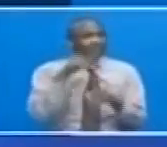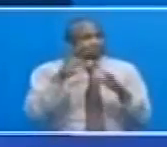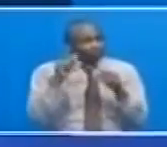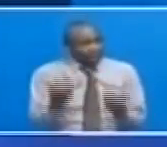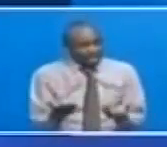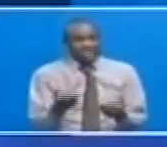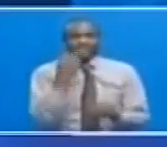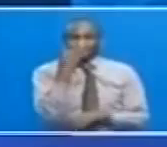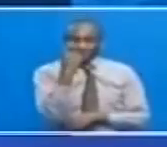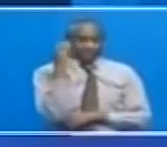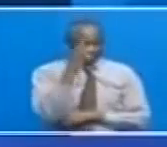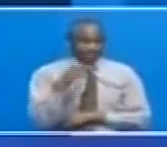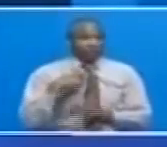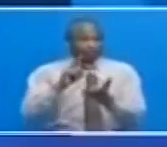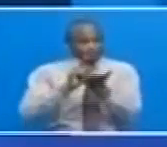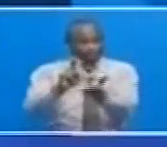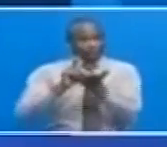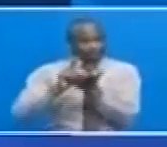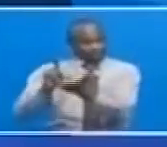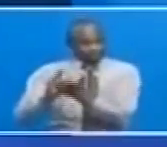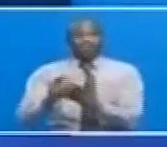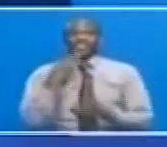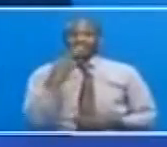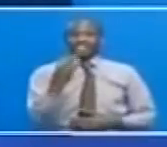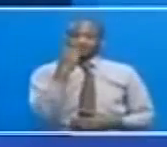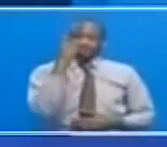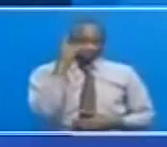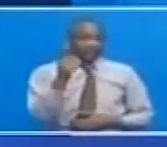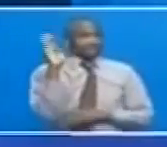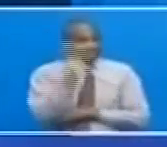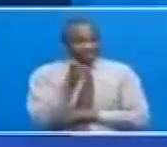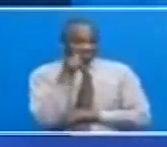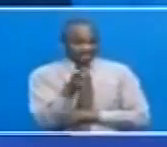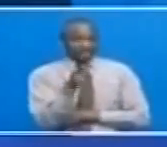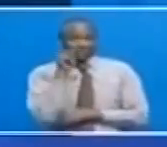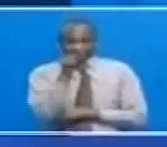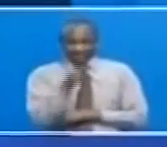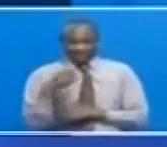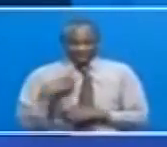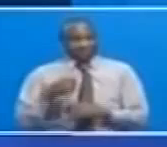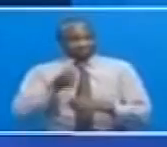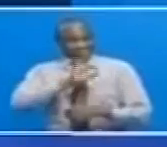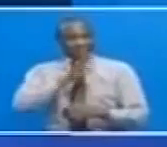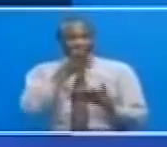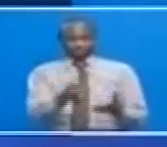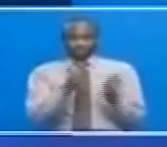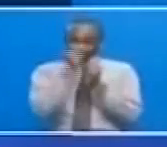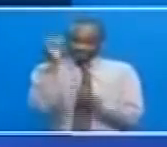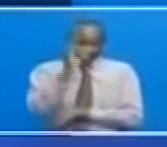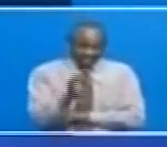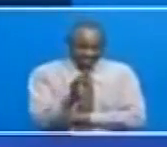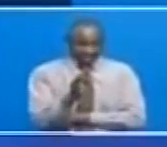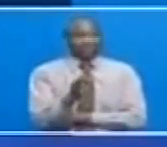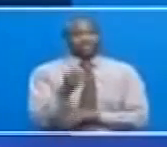to a 31% growth in its loan book to 321 billion shillings, therefore raising its interest income by 15%